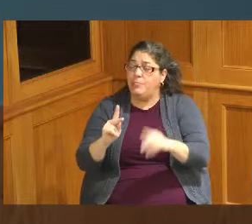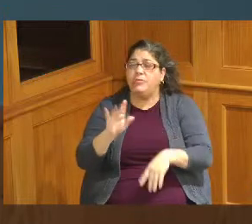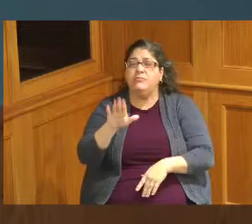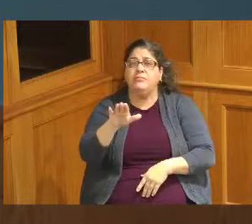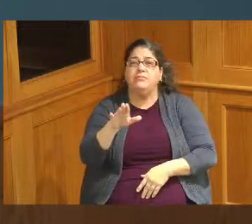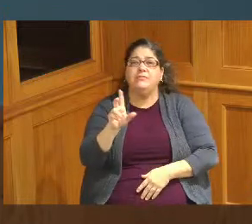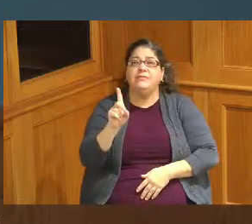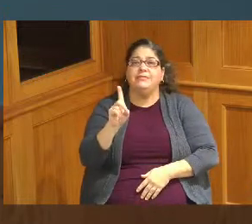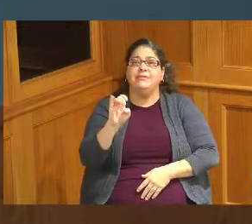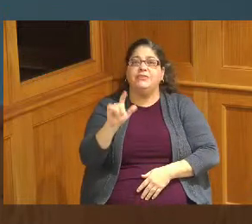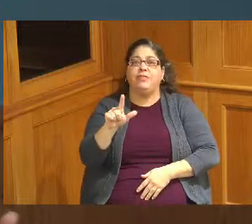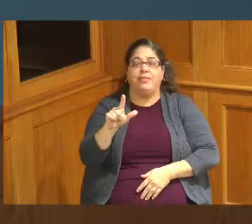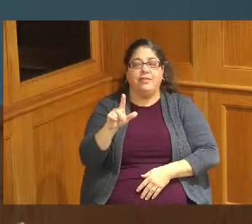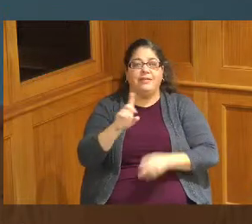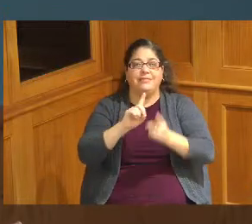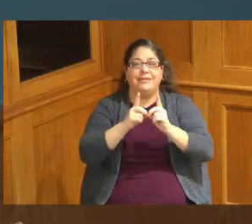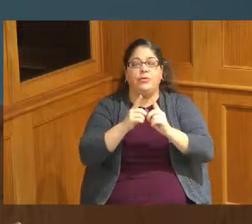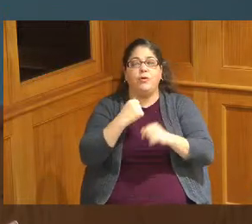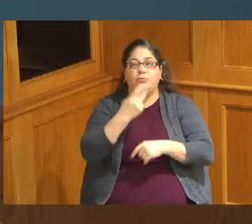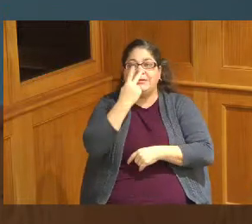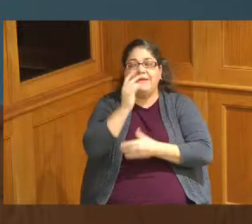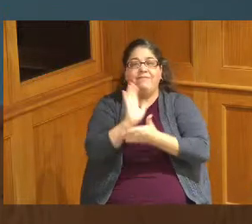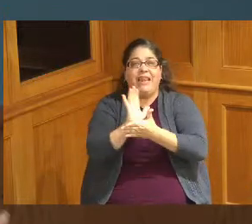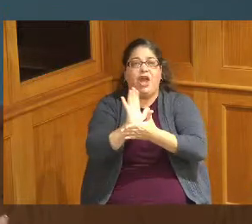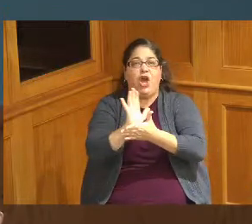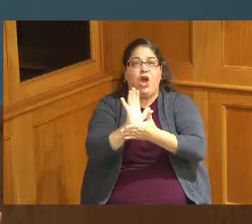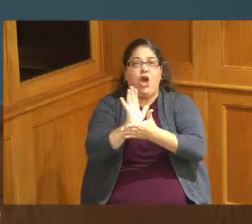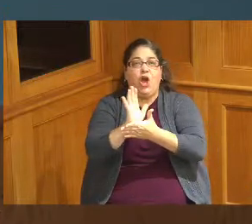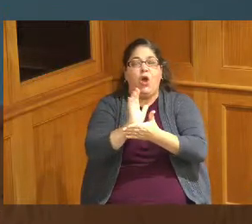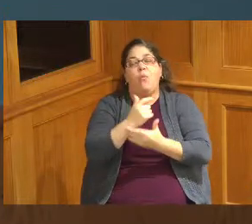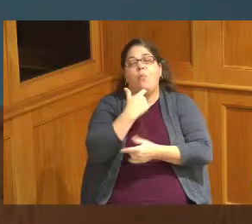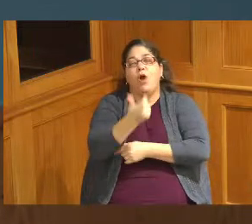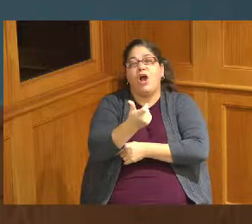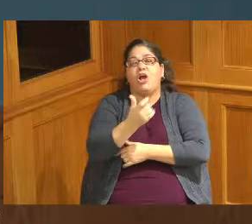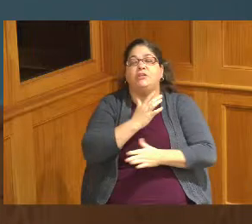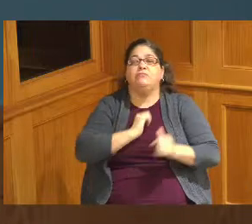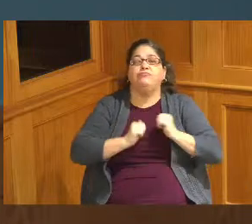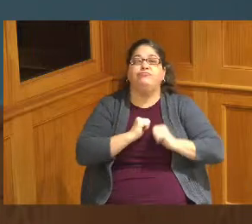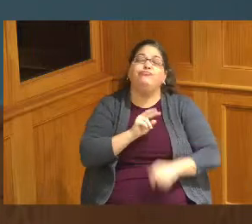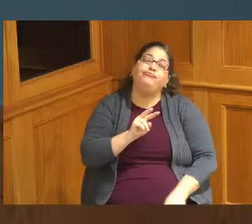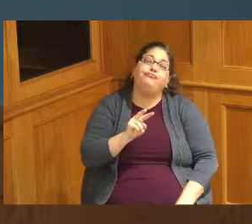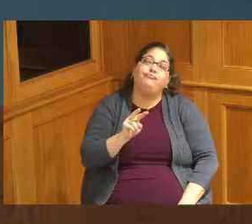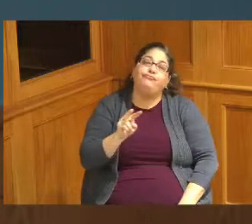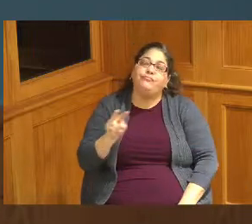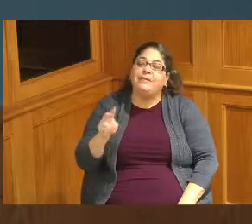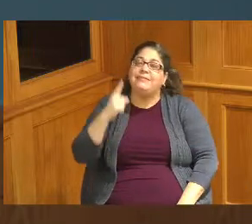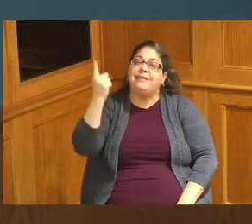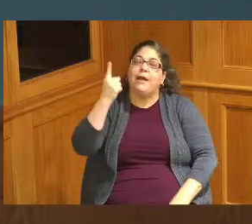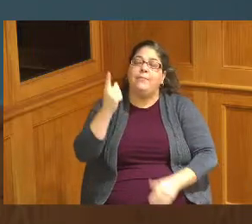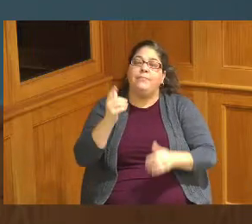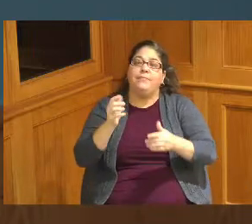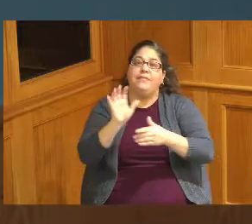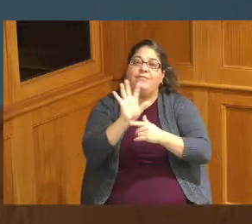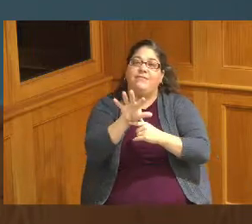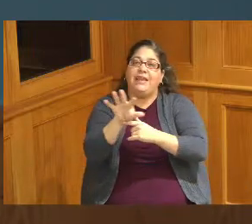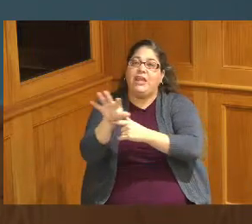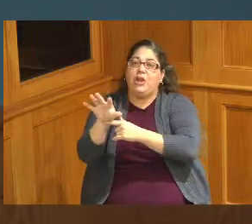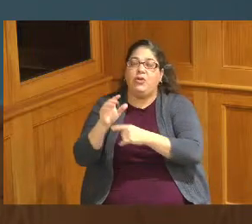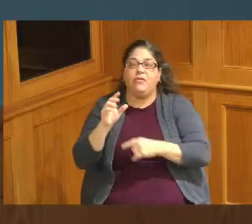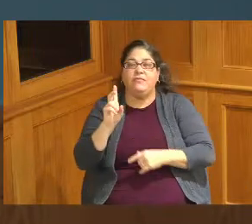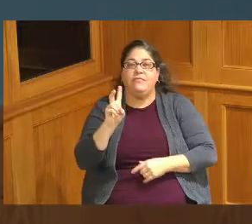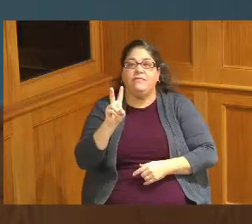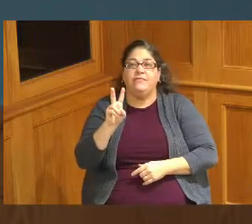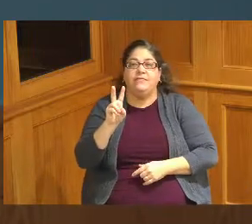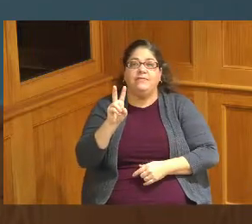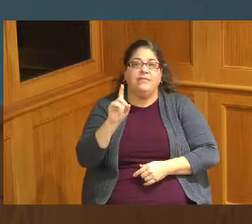of digital. We want to see a video. There should be some video out that is produced that we could put on